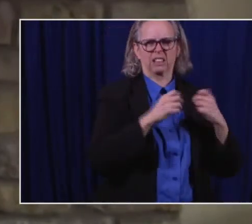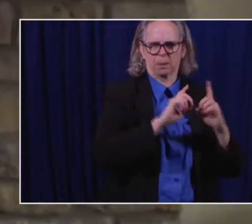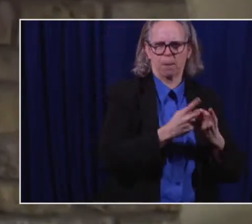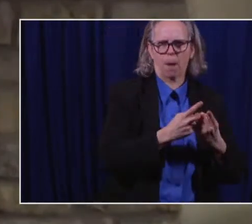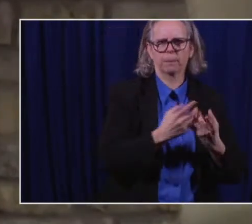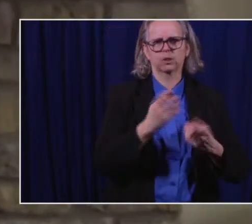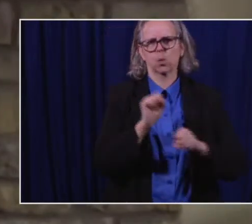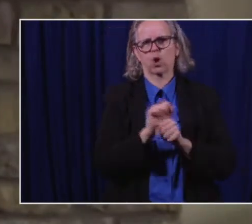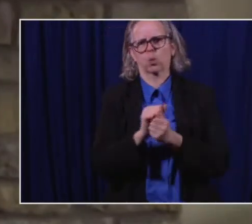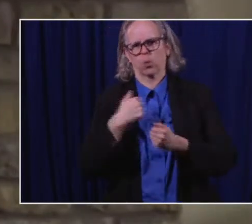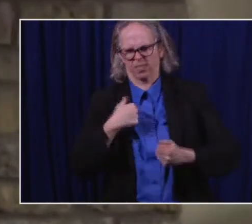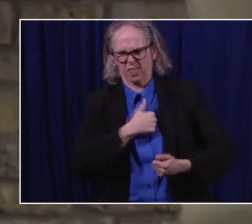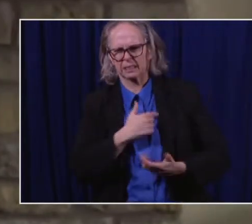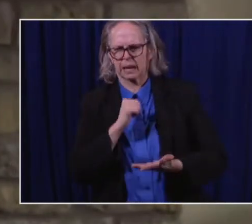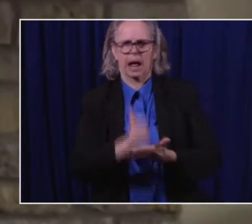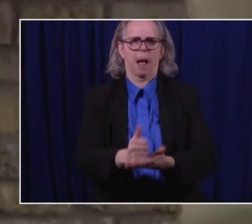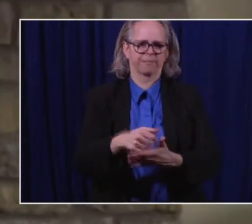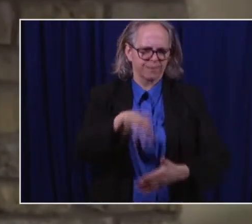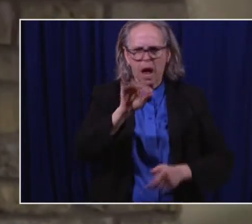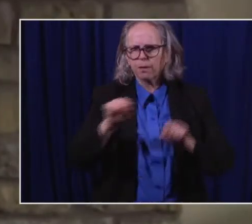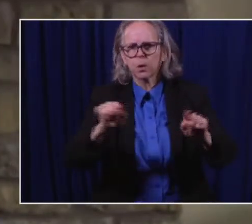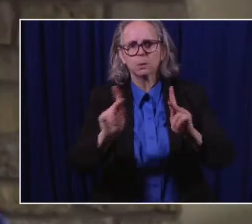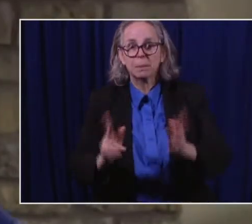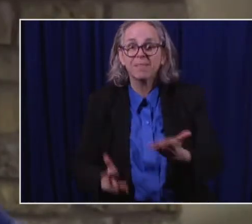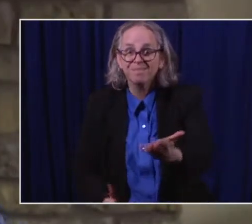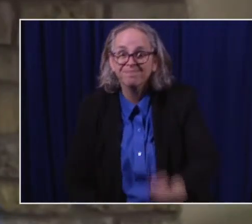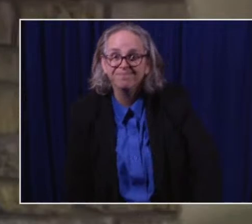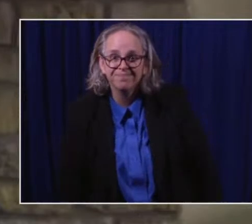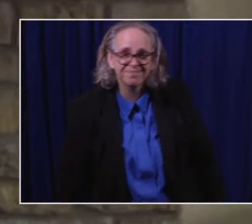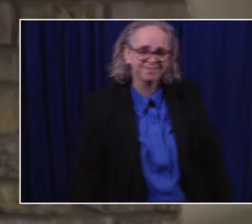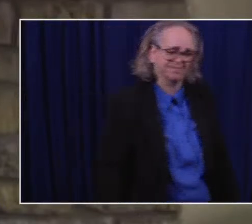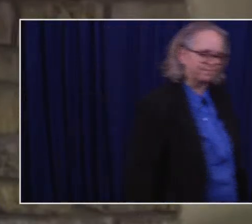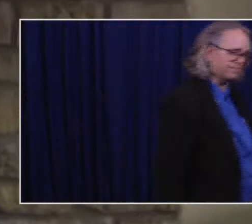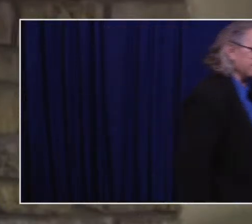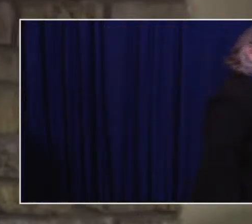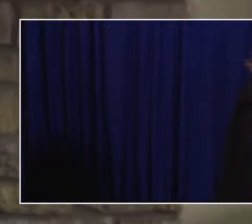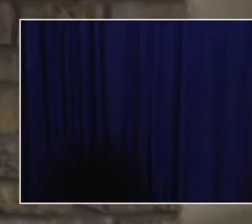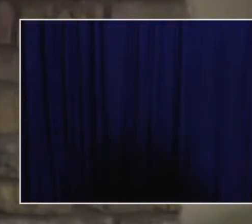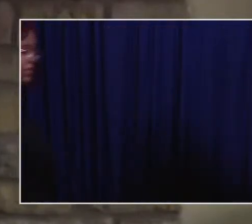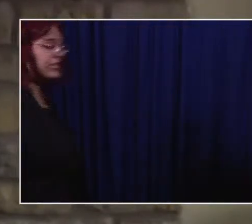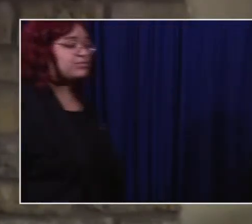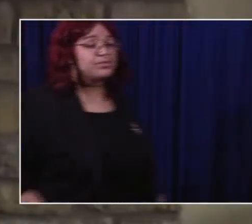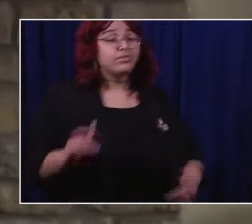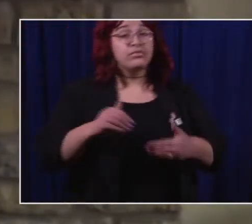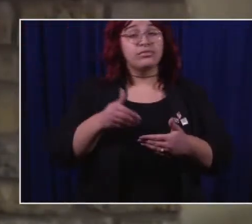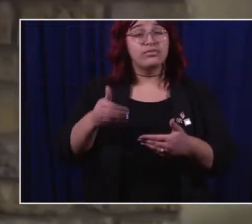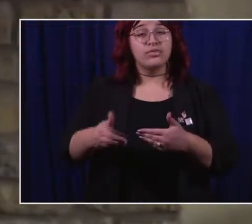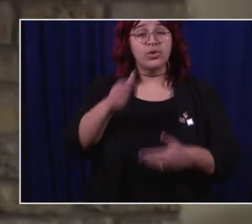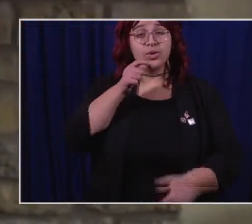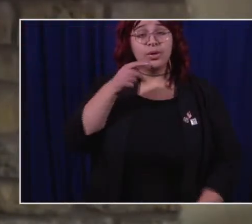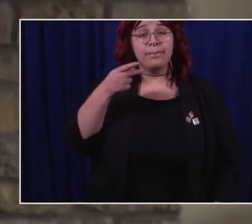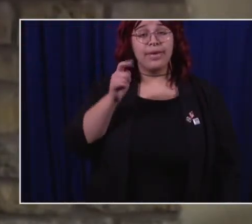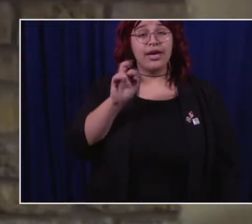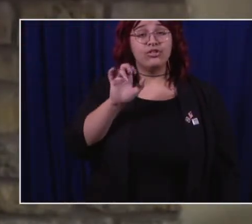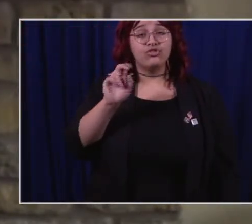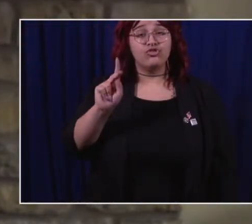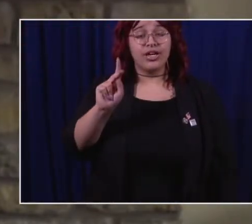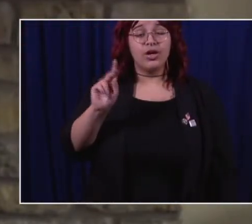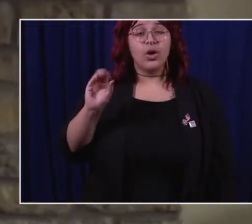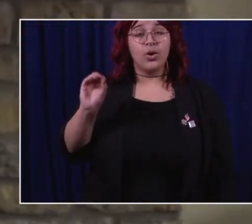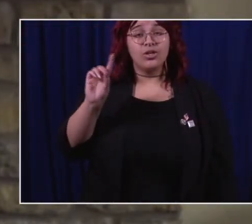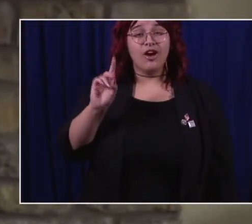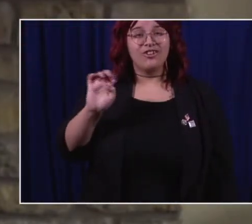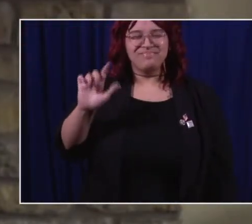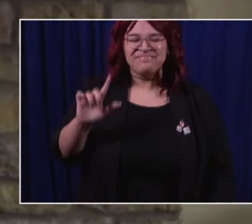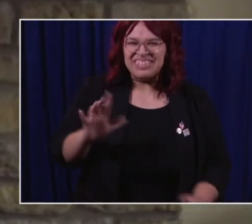Next question is from Patrick O'Donnell at the74million.org. Hi, so I've got kind of one question with a couple parts to